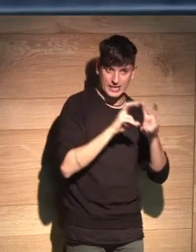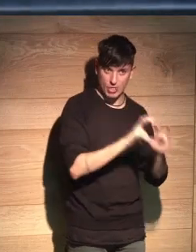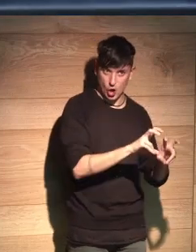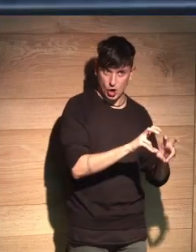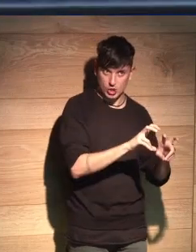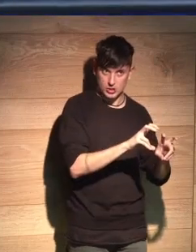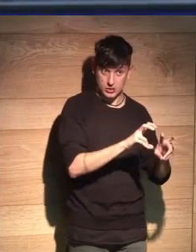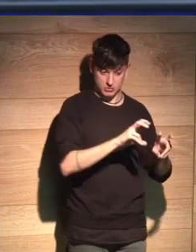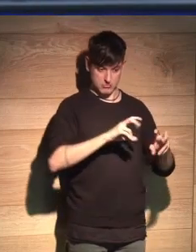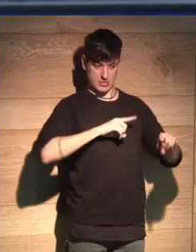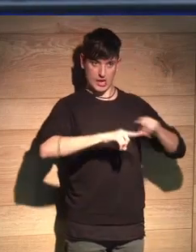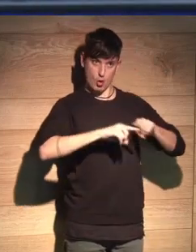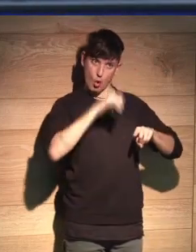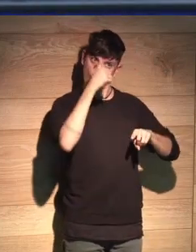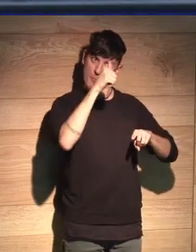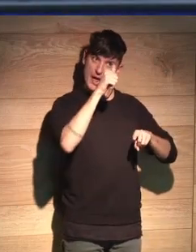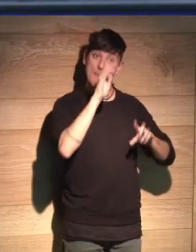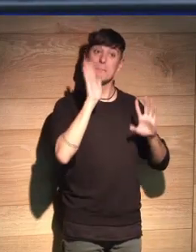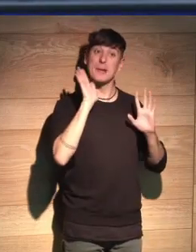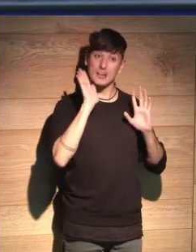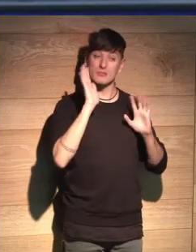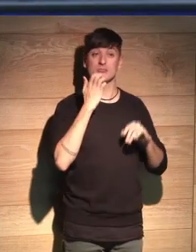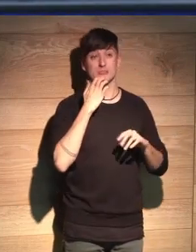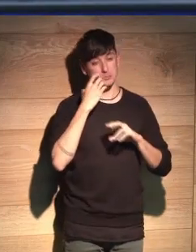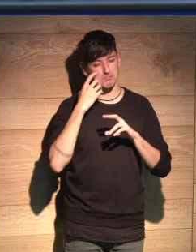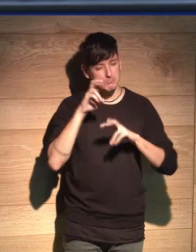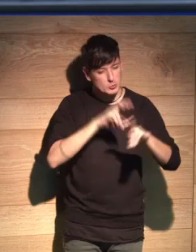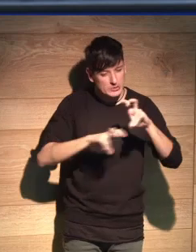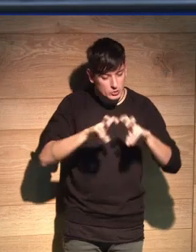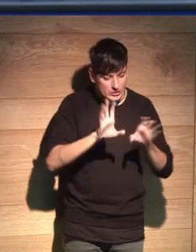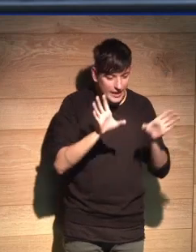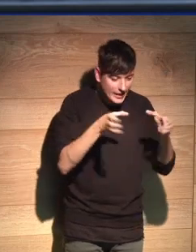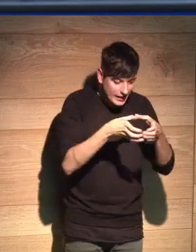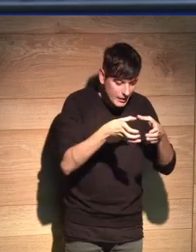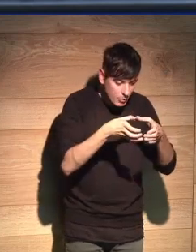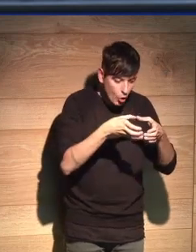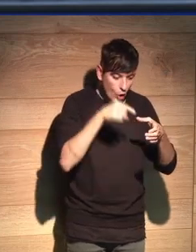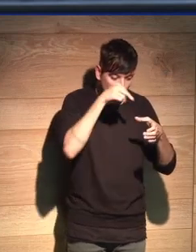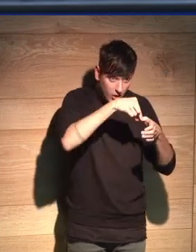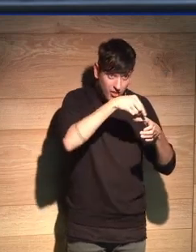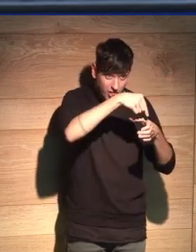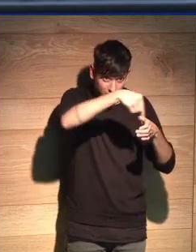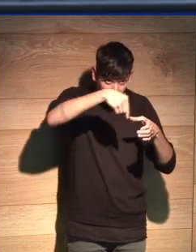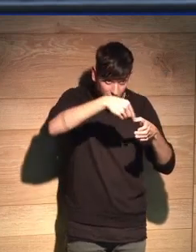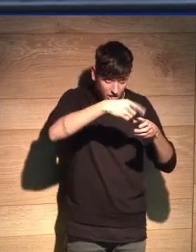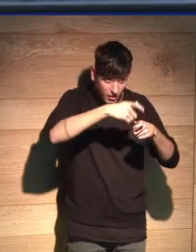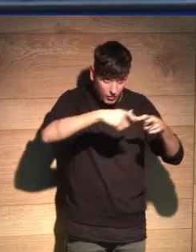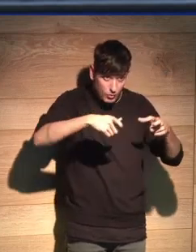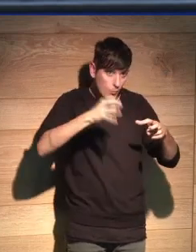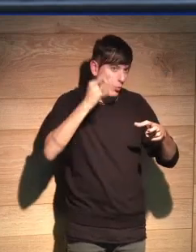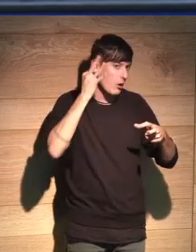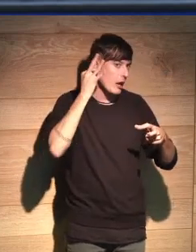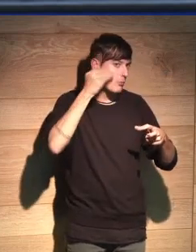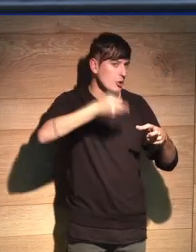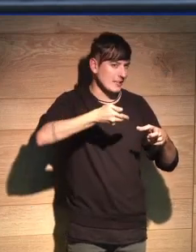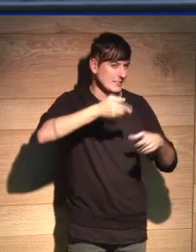research team is chaired by a man, but if we look in the team of that great man, probably there will